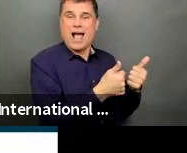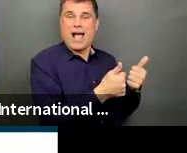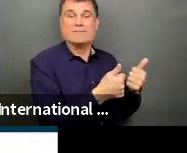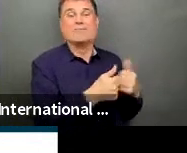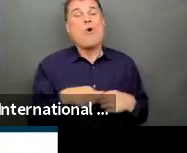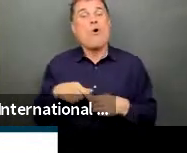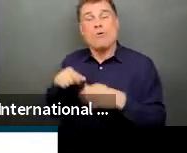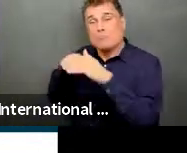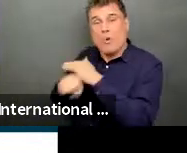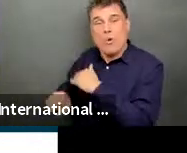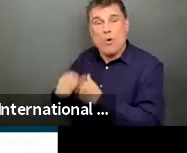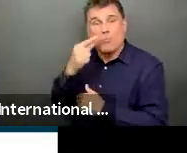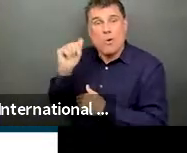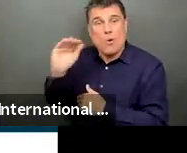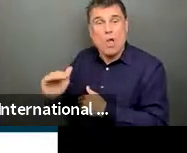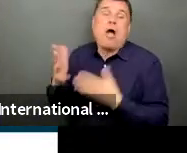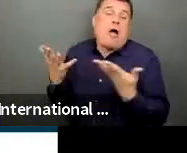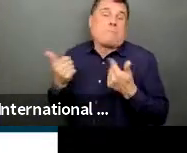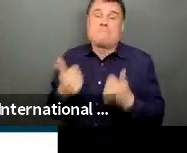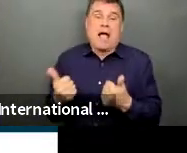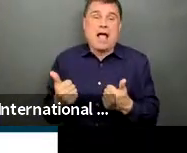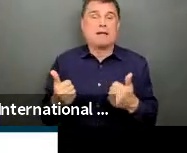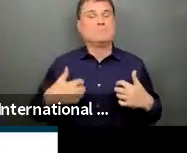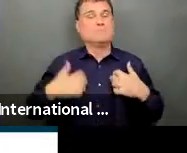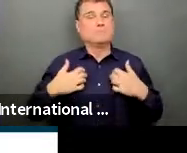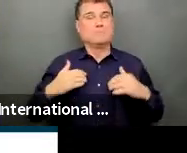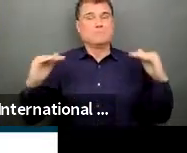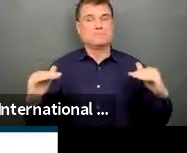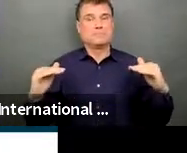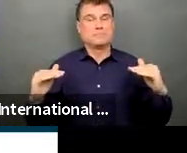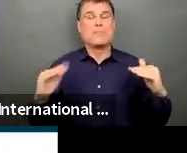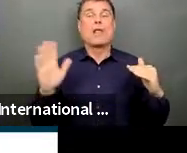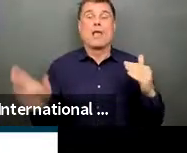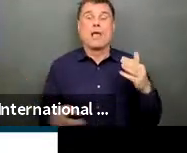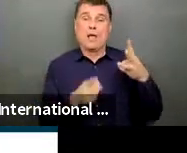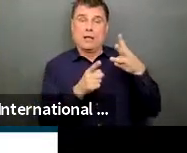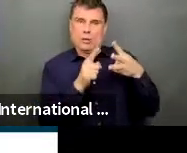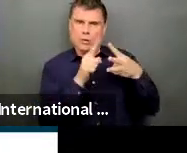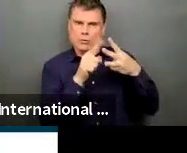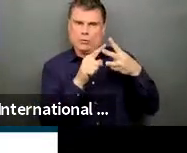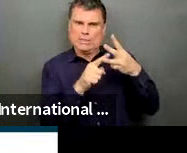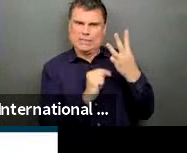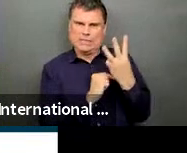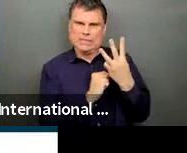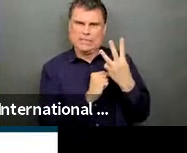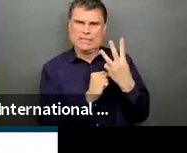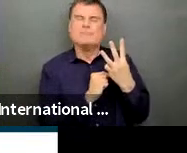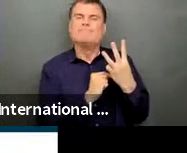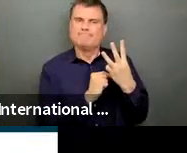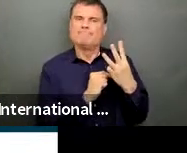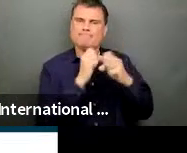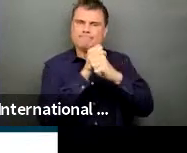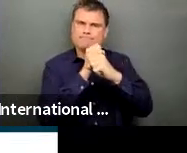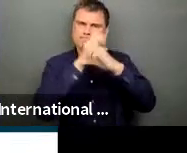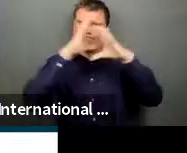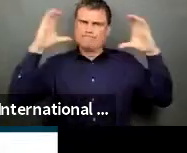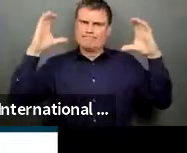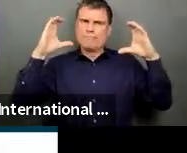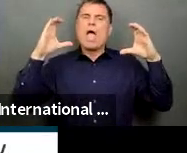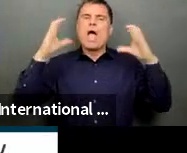factors will help us to understand what will happen in the future. On the next slide,